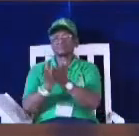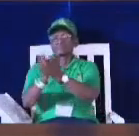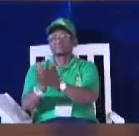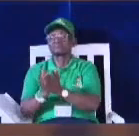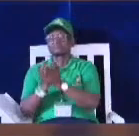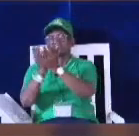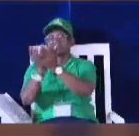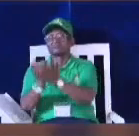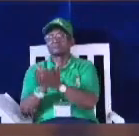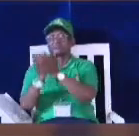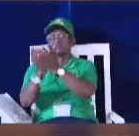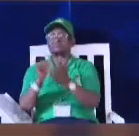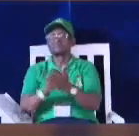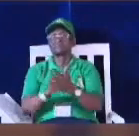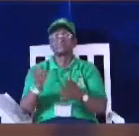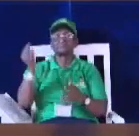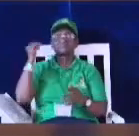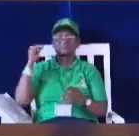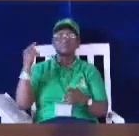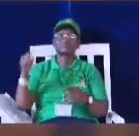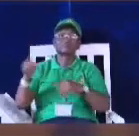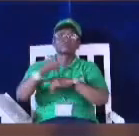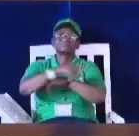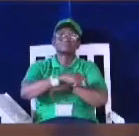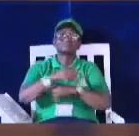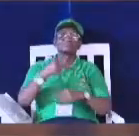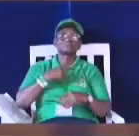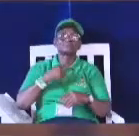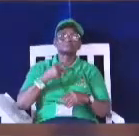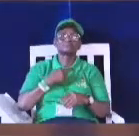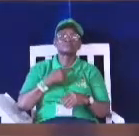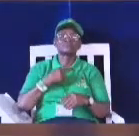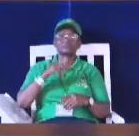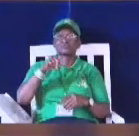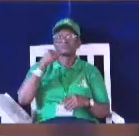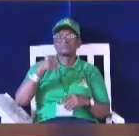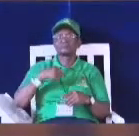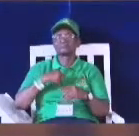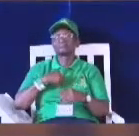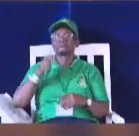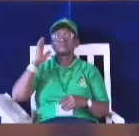that was the day Peter said, I will follow you